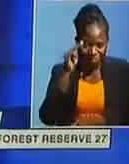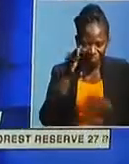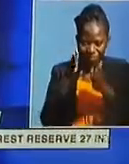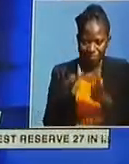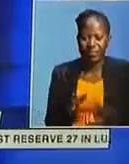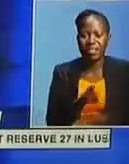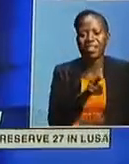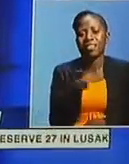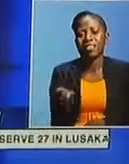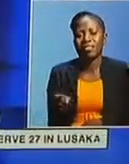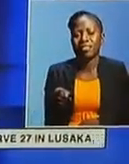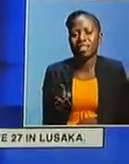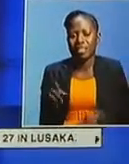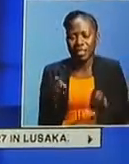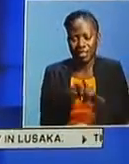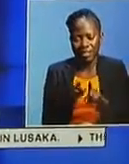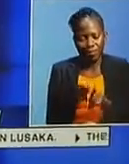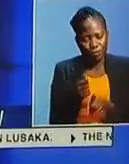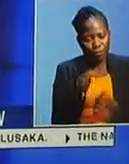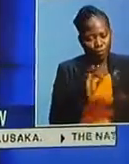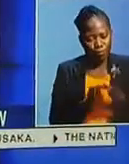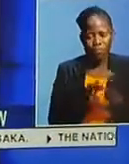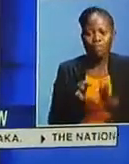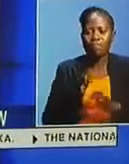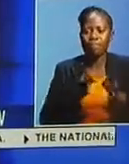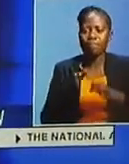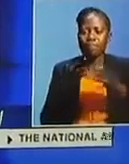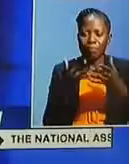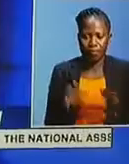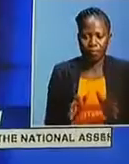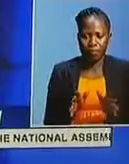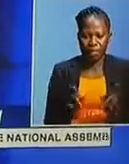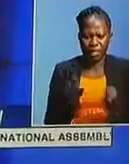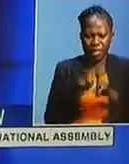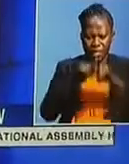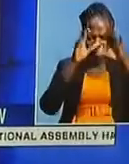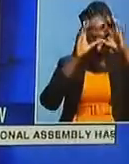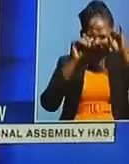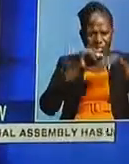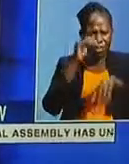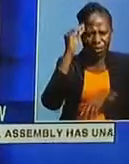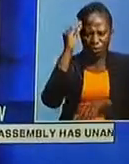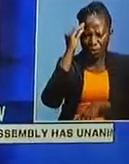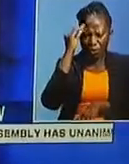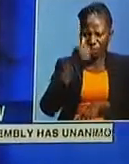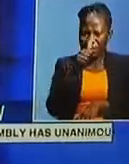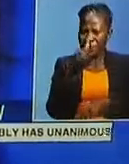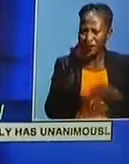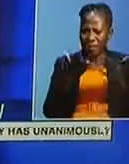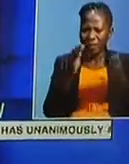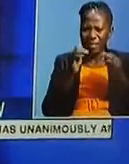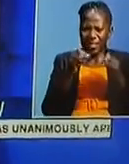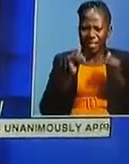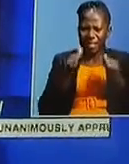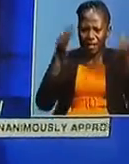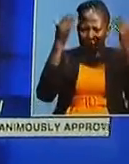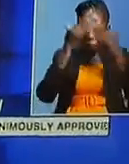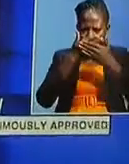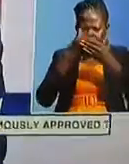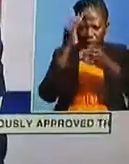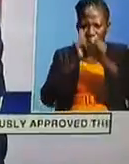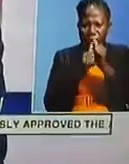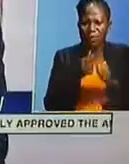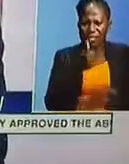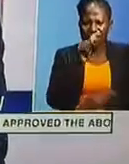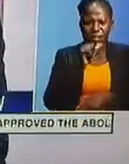the appointments that he makes. But in many cases, the president doesn't realize that he's got a blind spot because not getting everything that he needs to